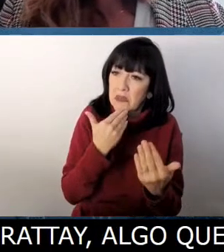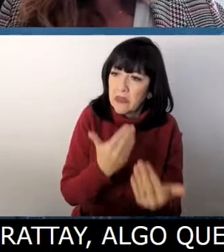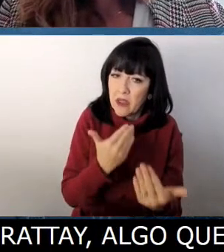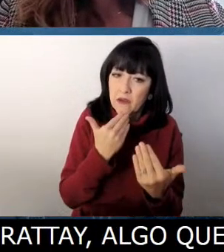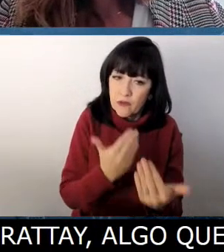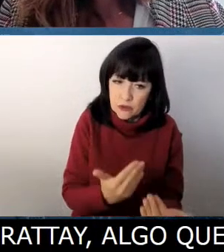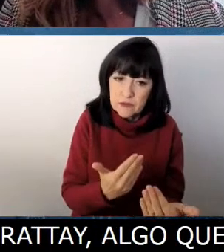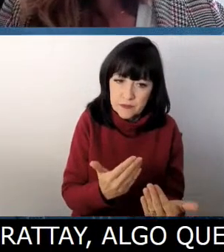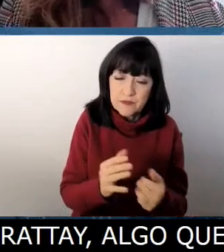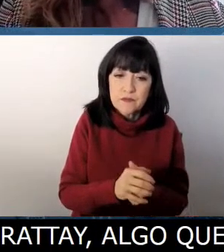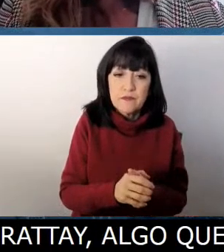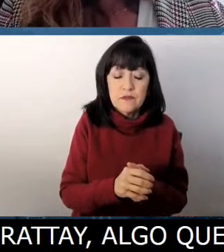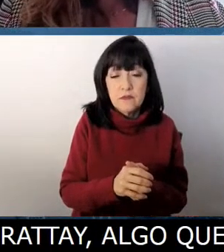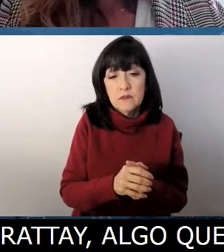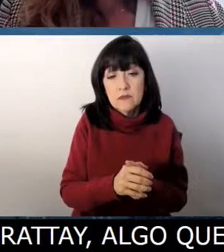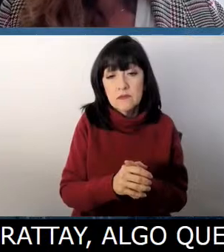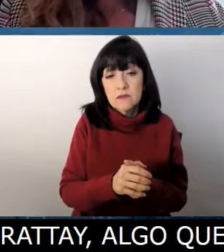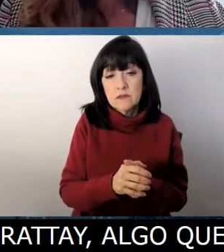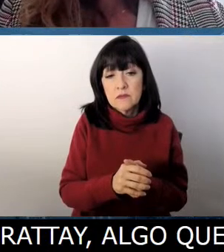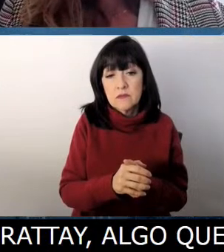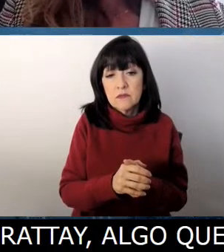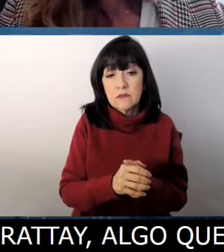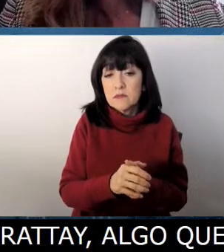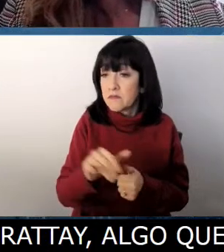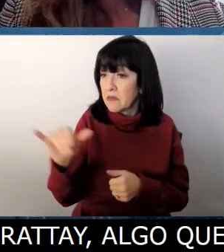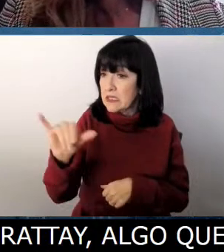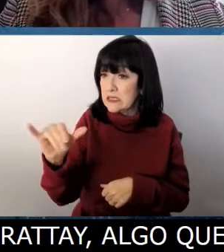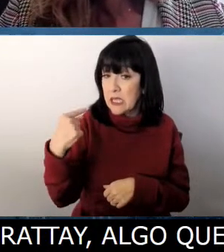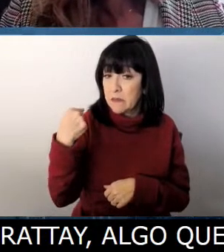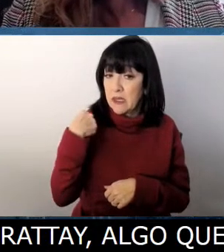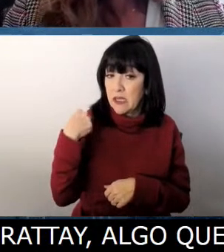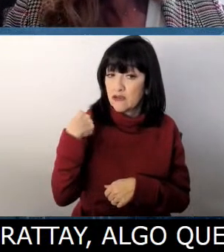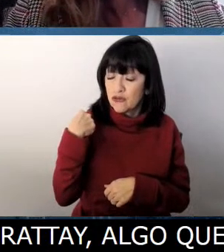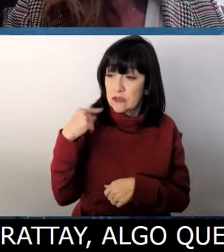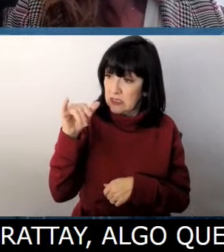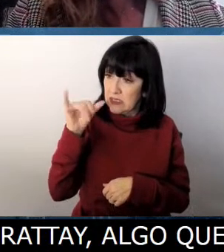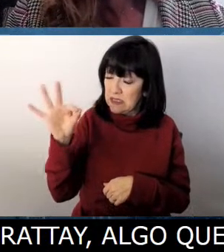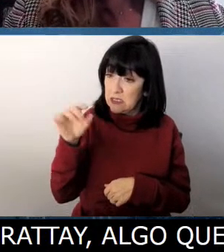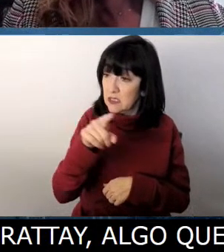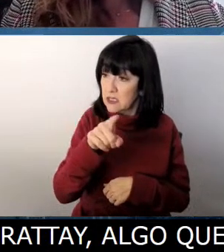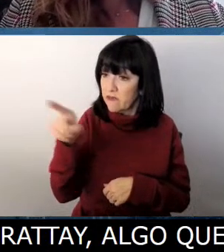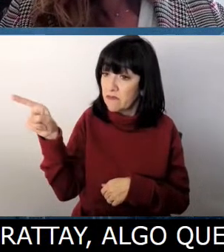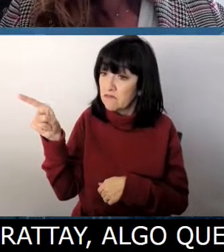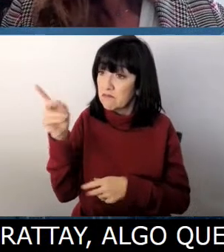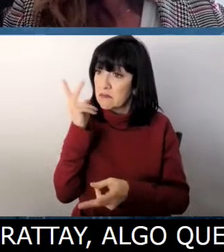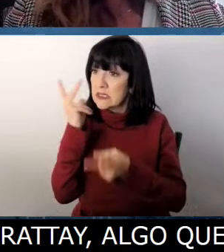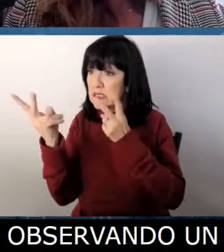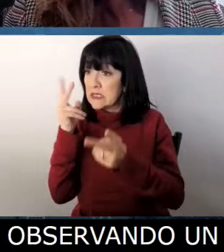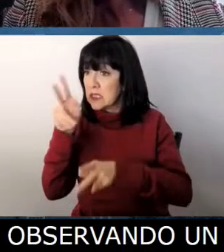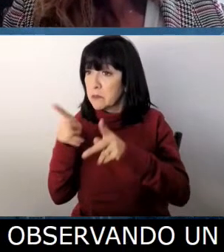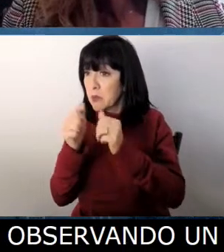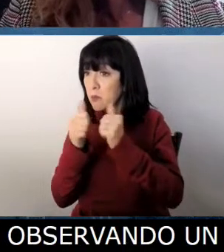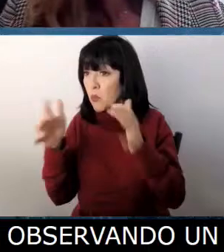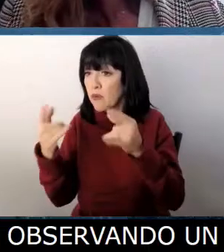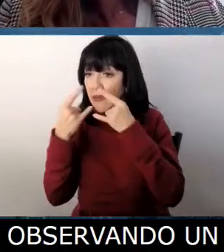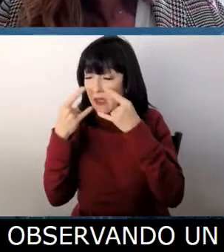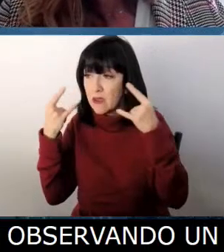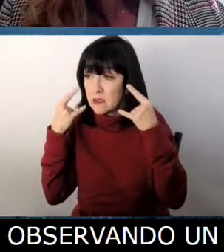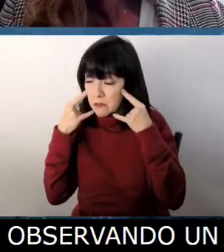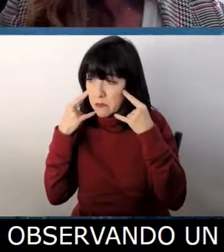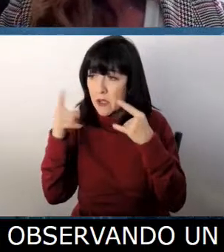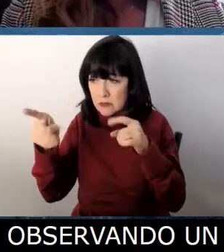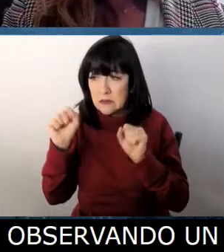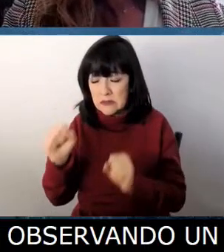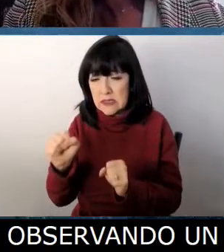about compliance, just like last year, our health system protection section will accept complaints or